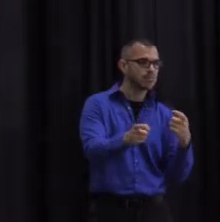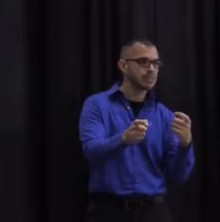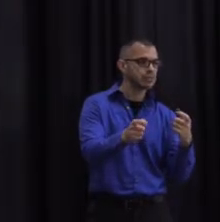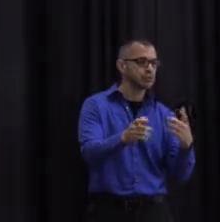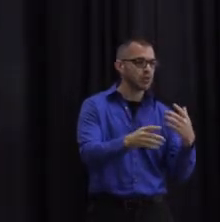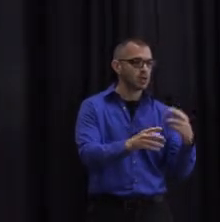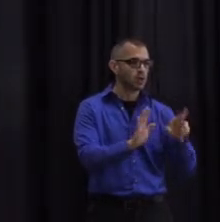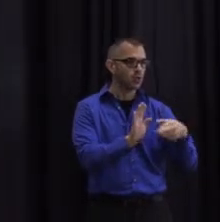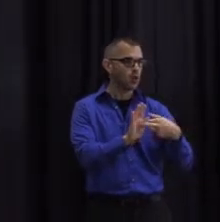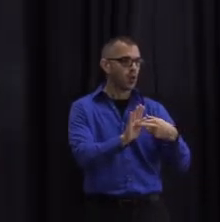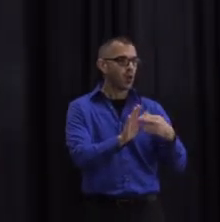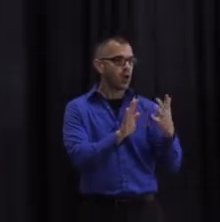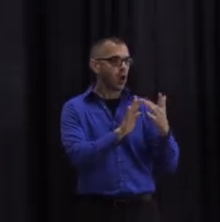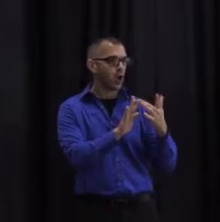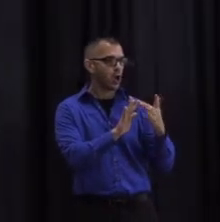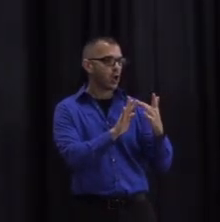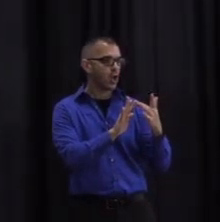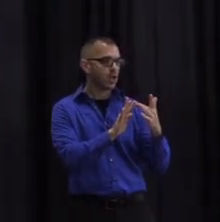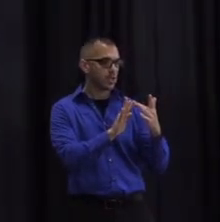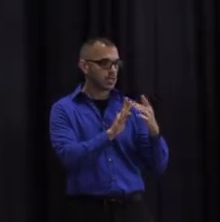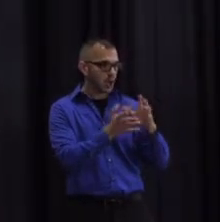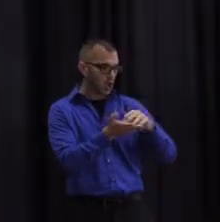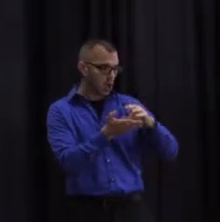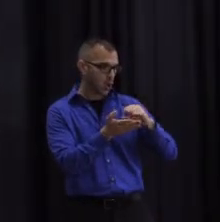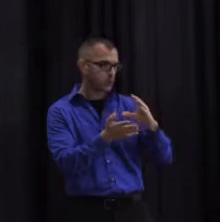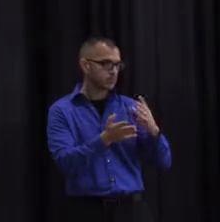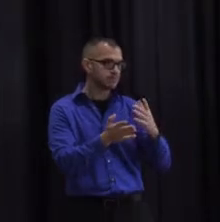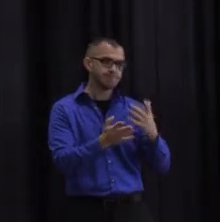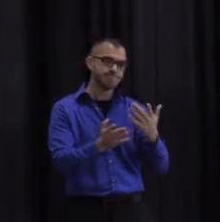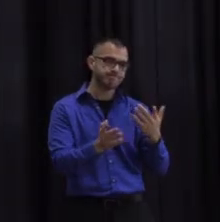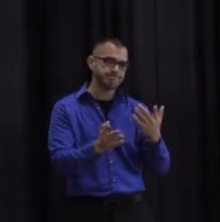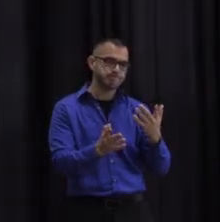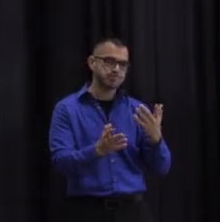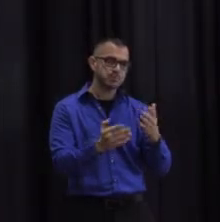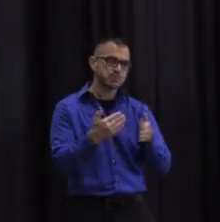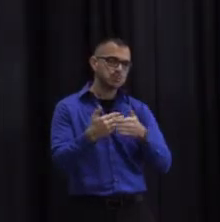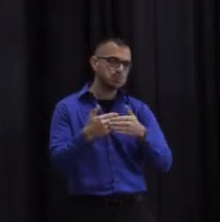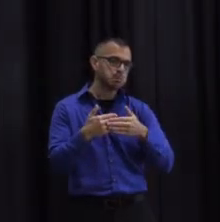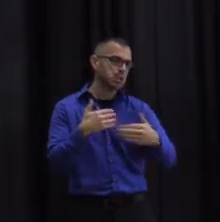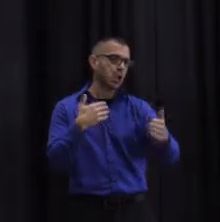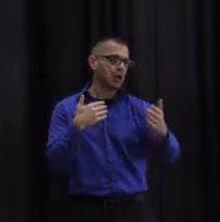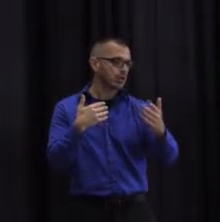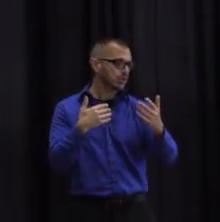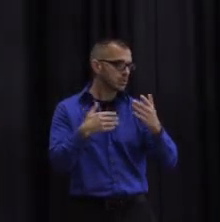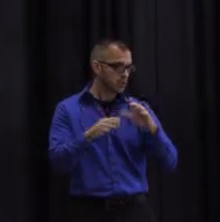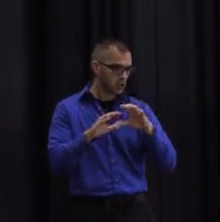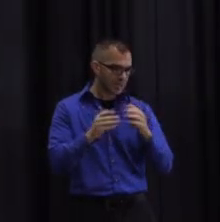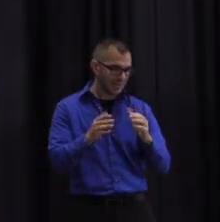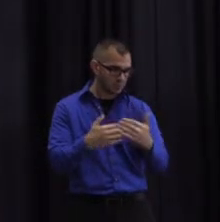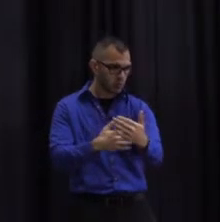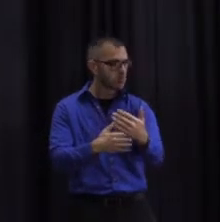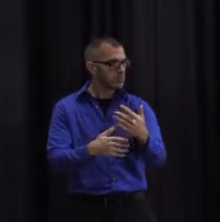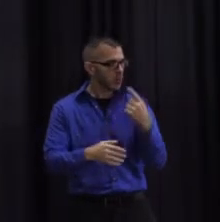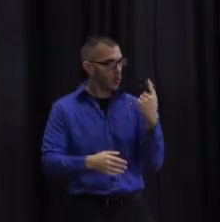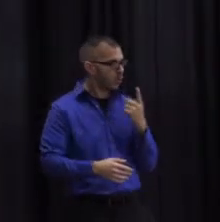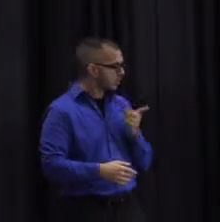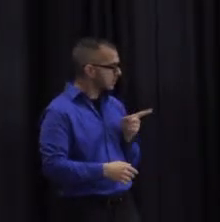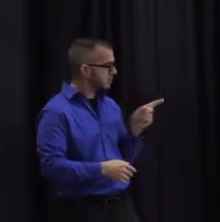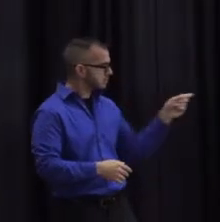in online distance learning, stuff up beyond the classroom, this is the only